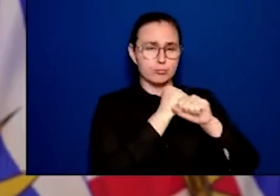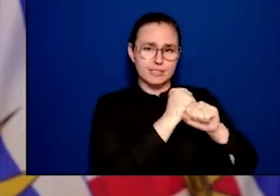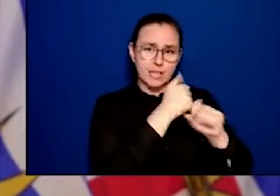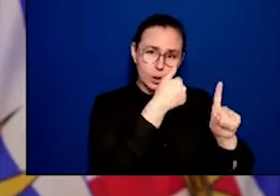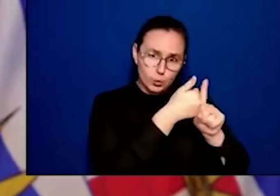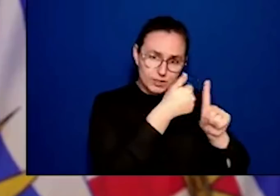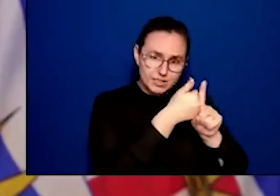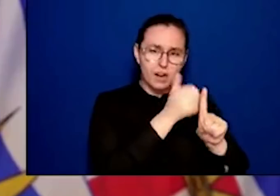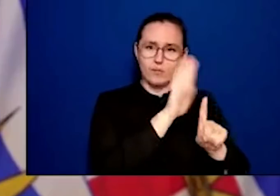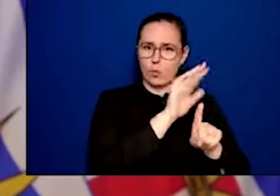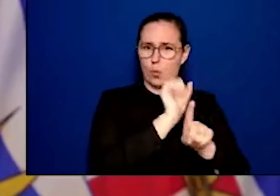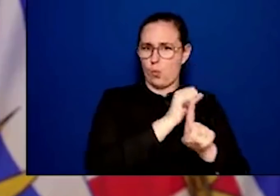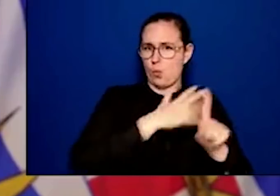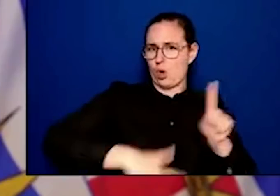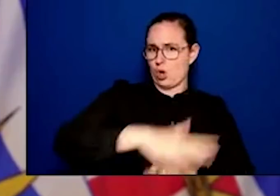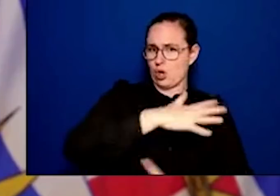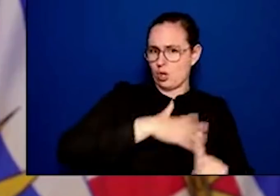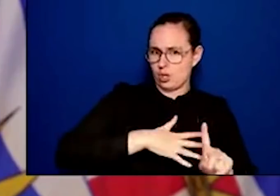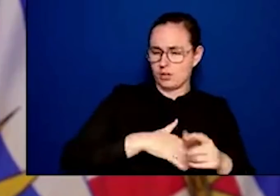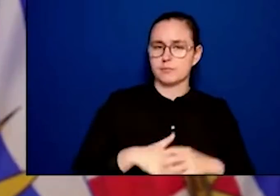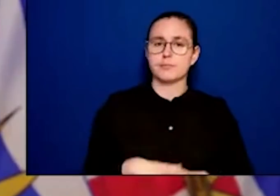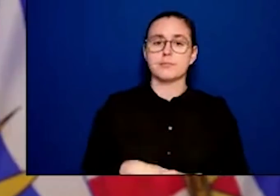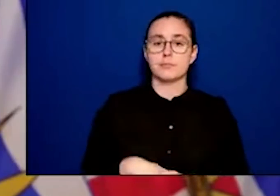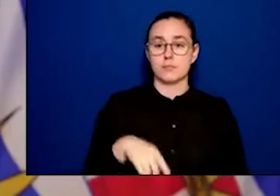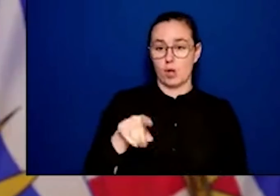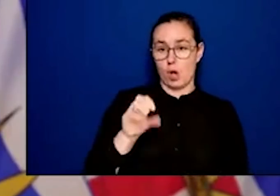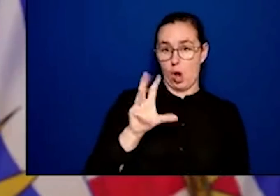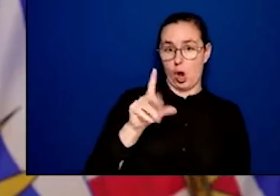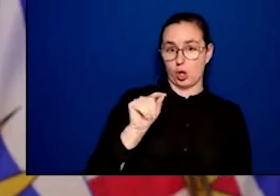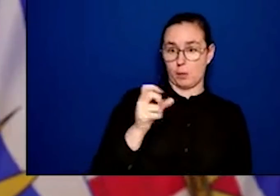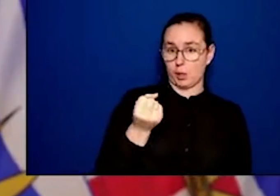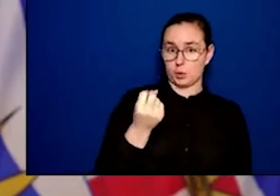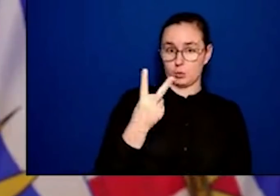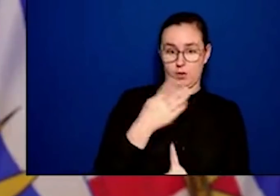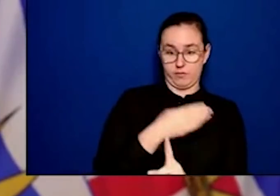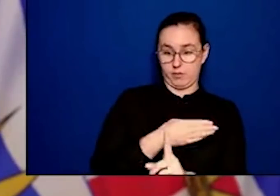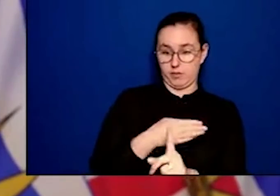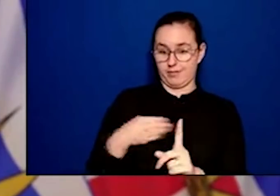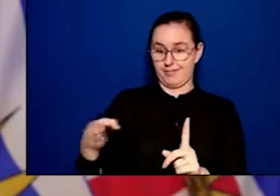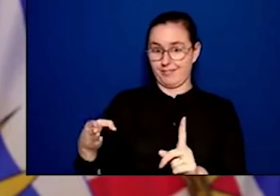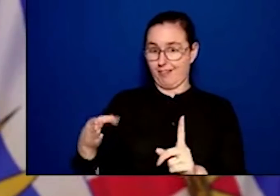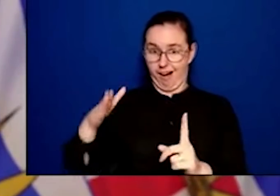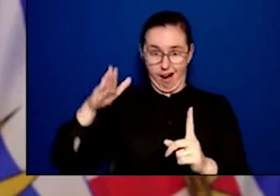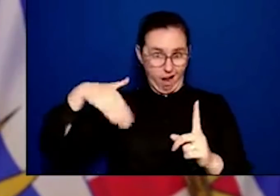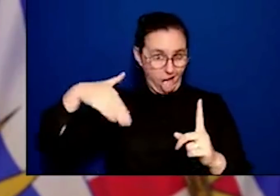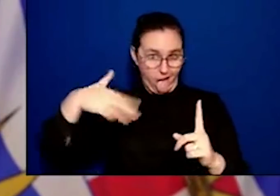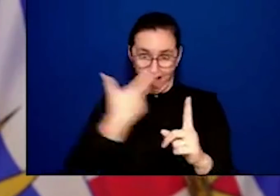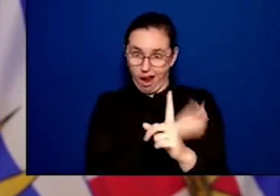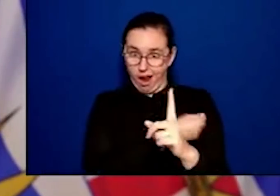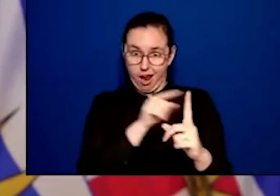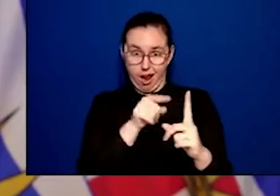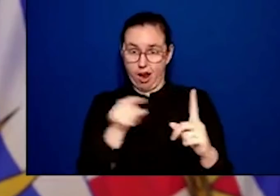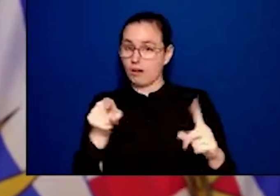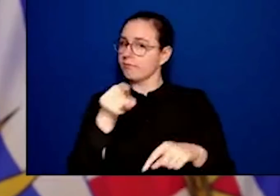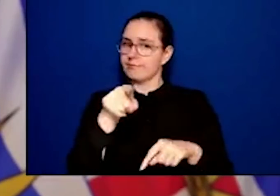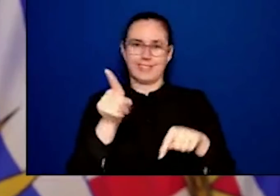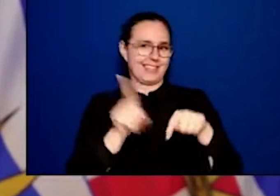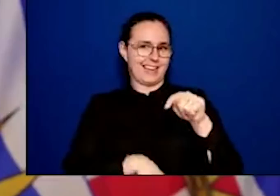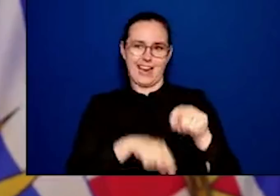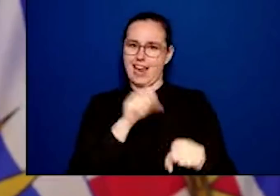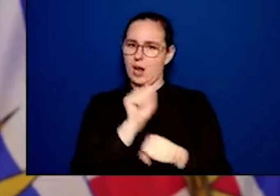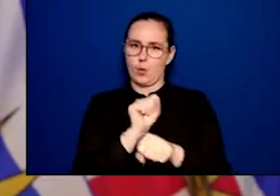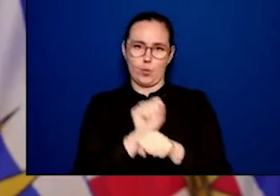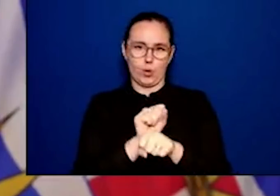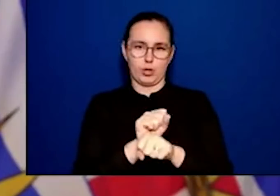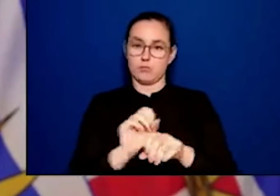after October 12th because they have not yet received at least one dose will be off work as of